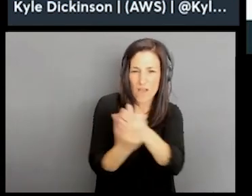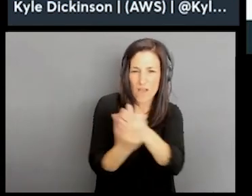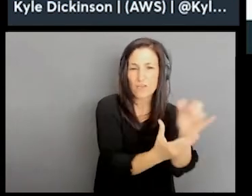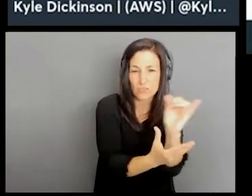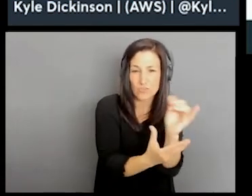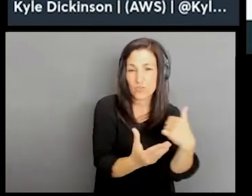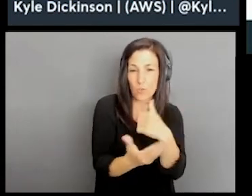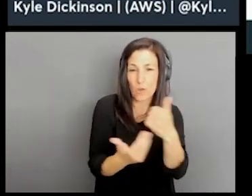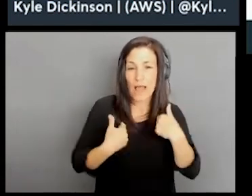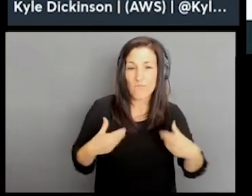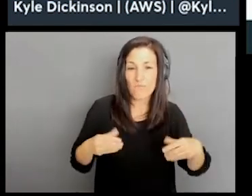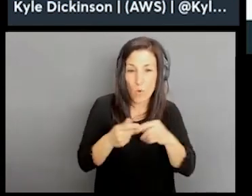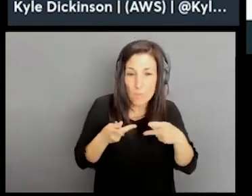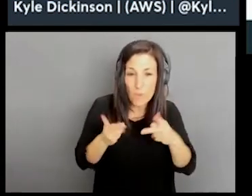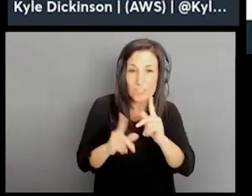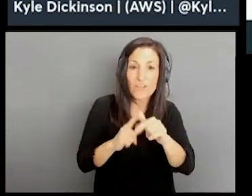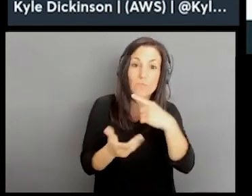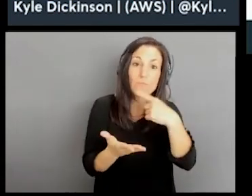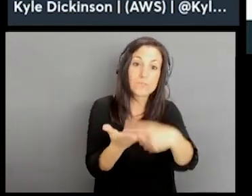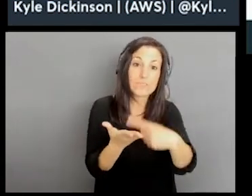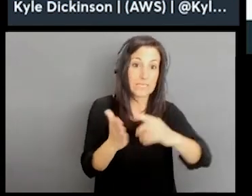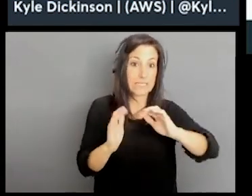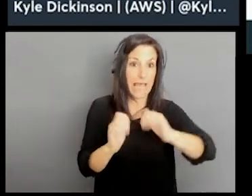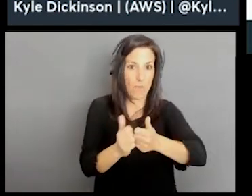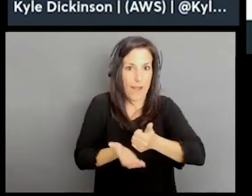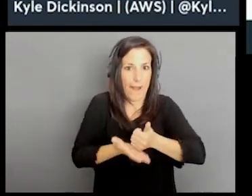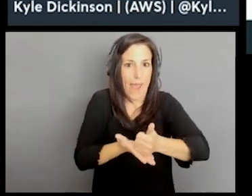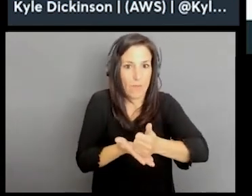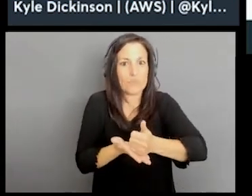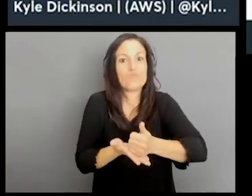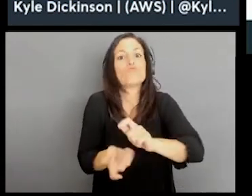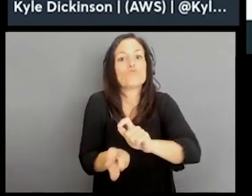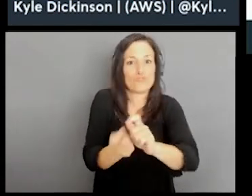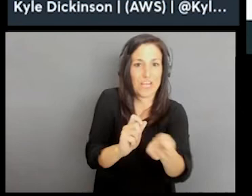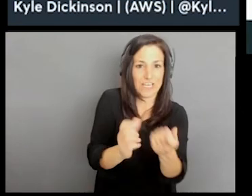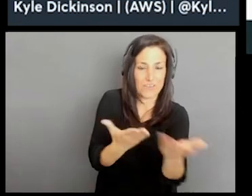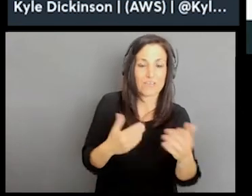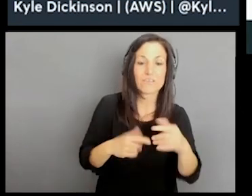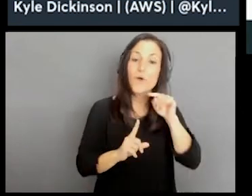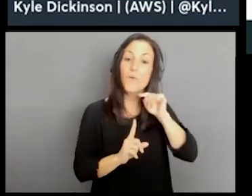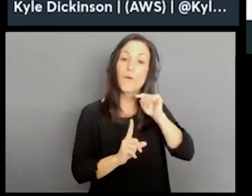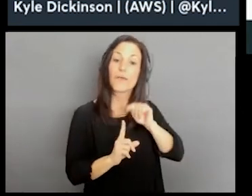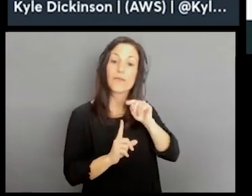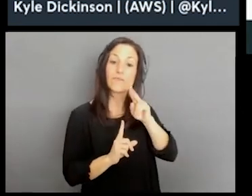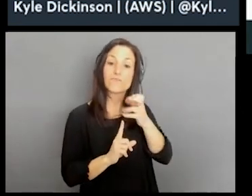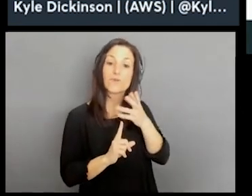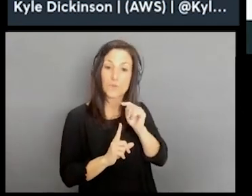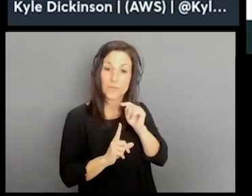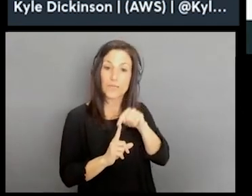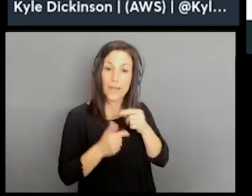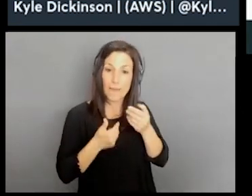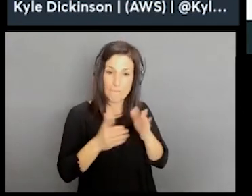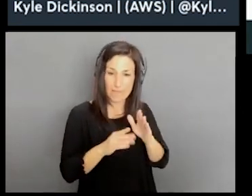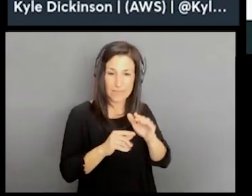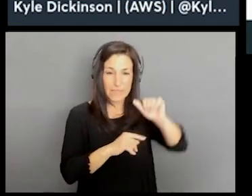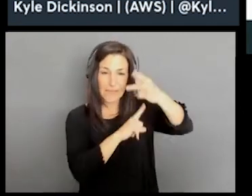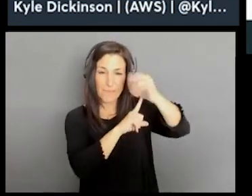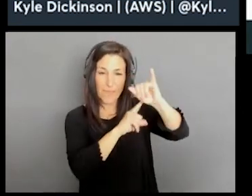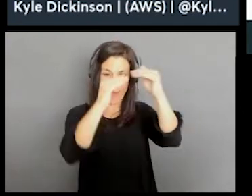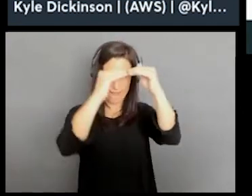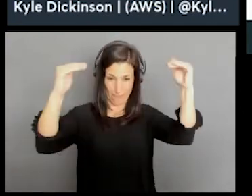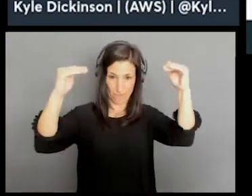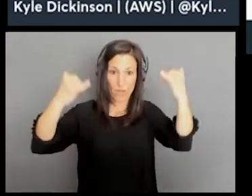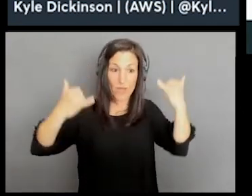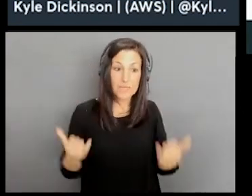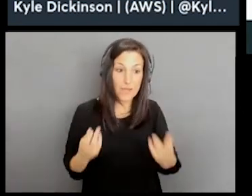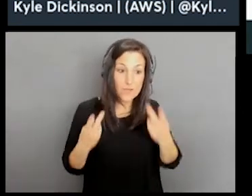to how it actually helps making those changes too. So here at the NuGet package, and it's same at the API level, you actually now get to see the meat